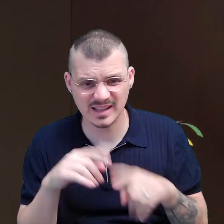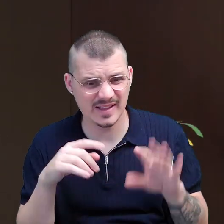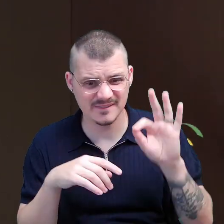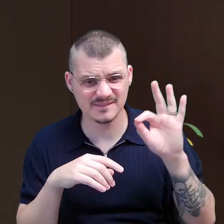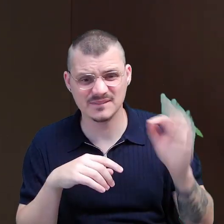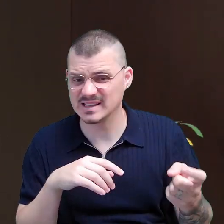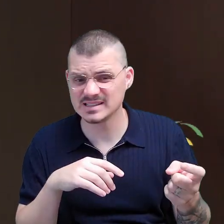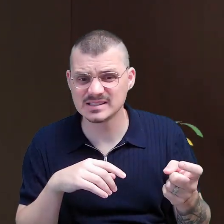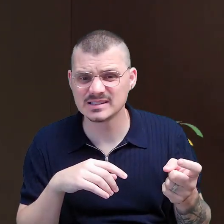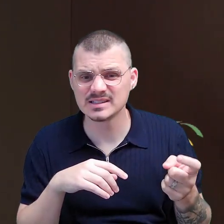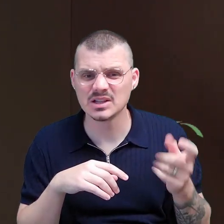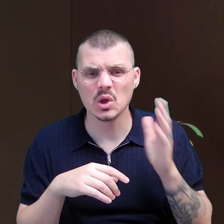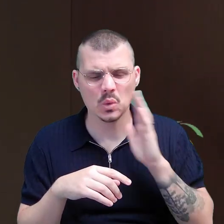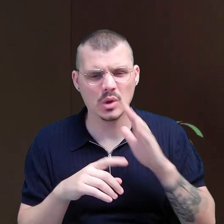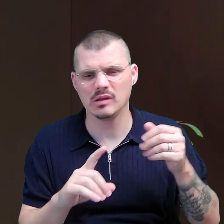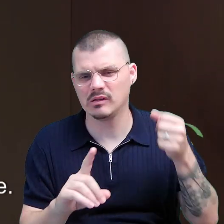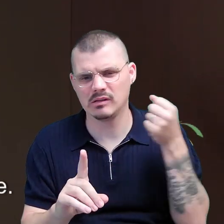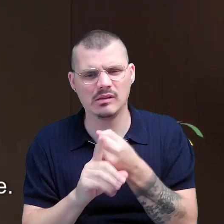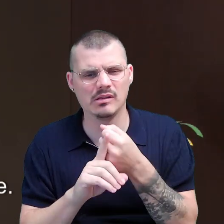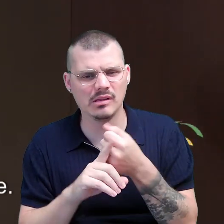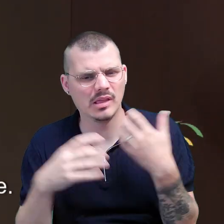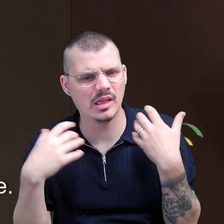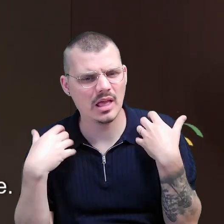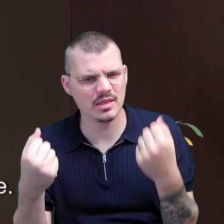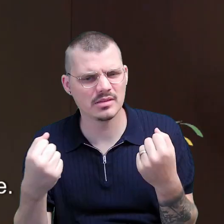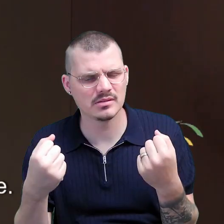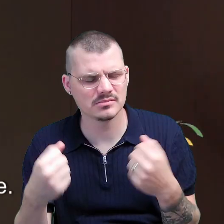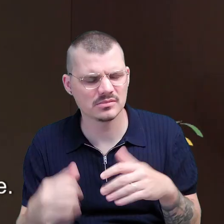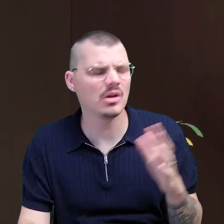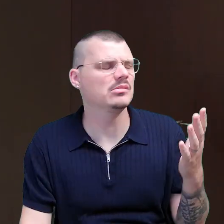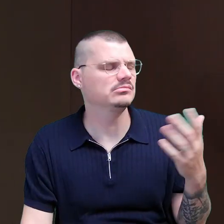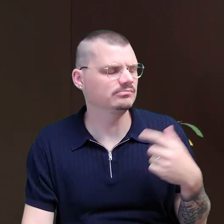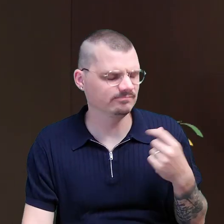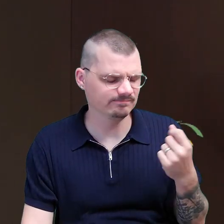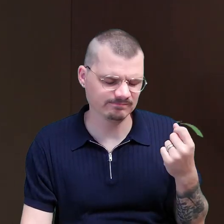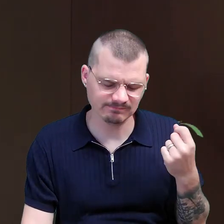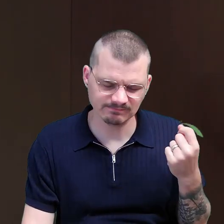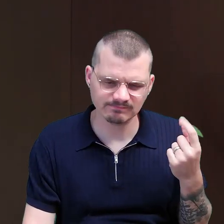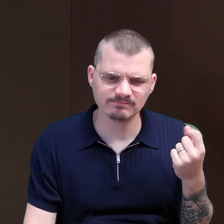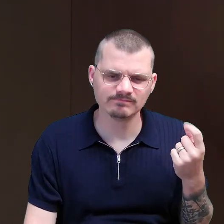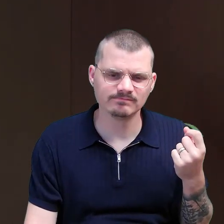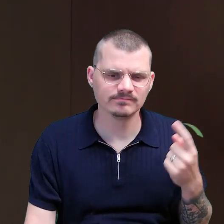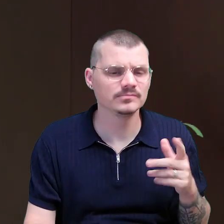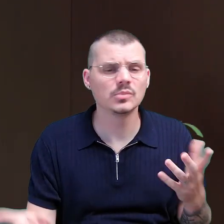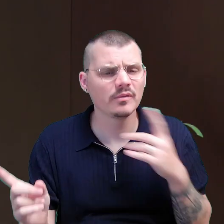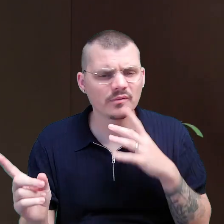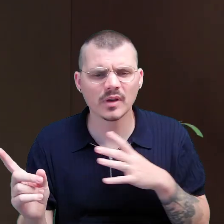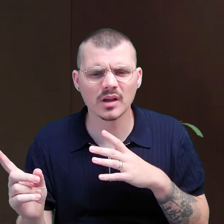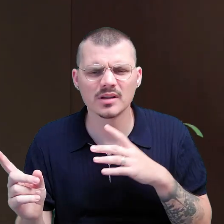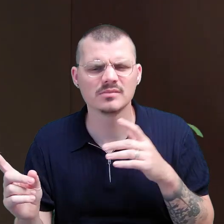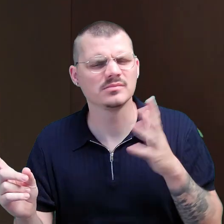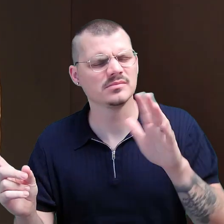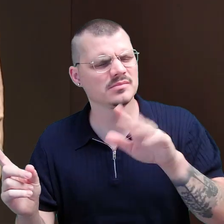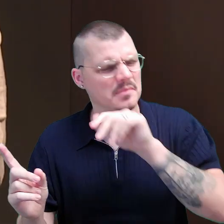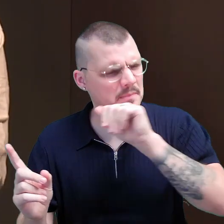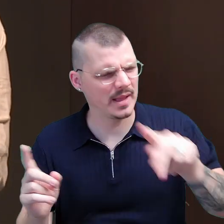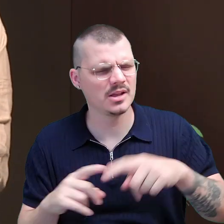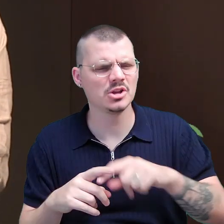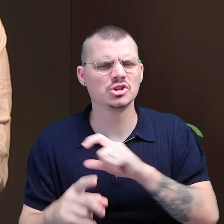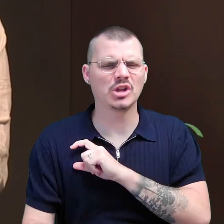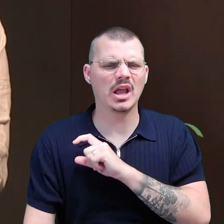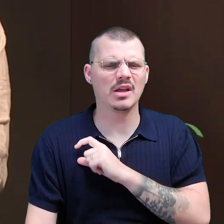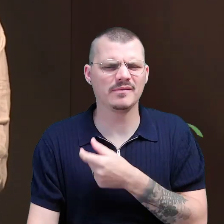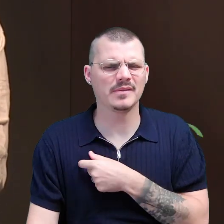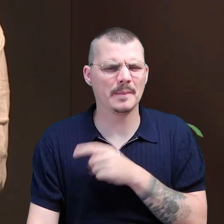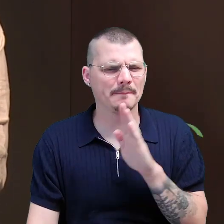can't fix that, it's going to be hard on him health-wise. Okay, I get that. Well, what about this